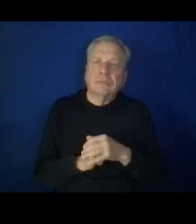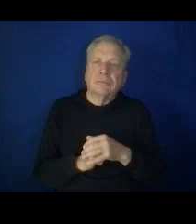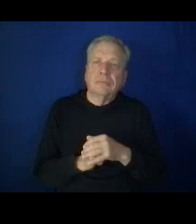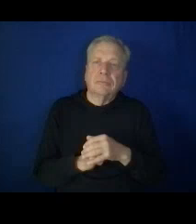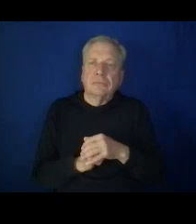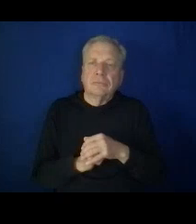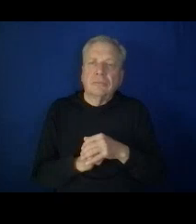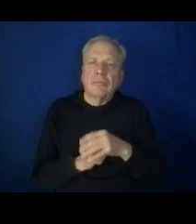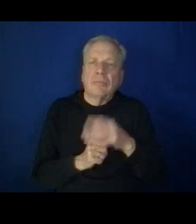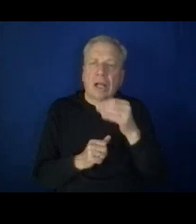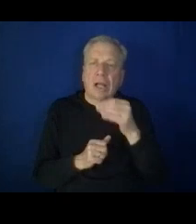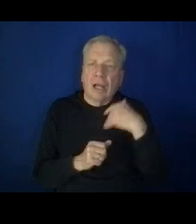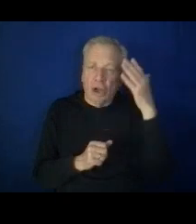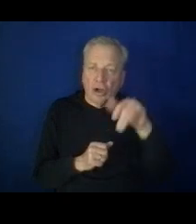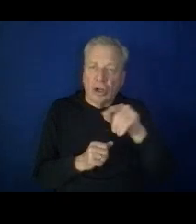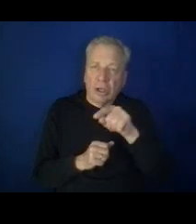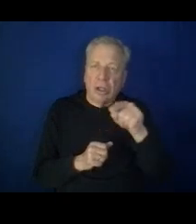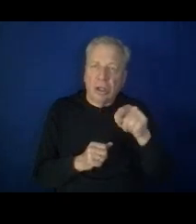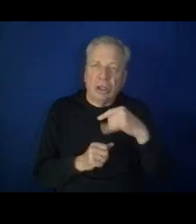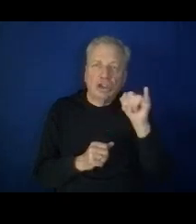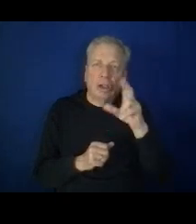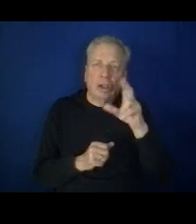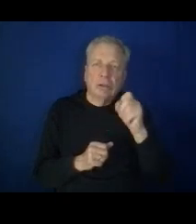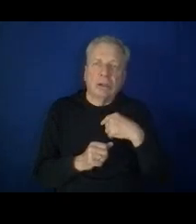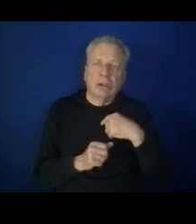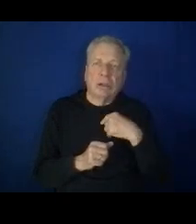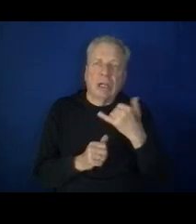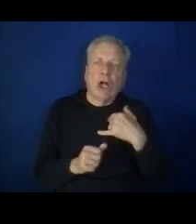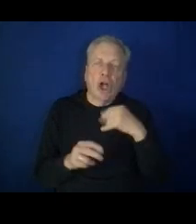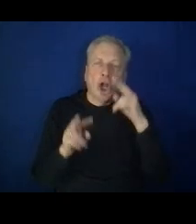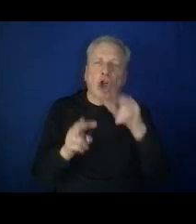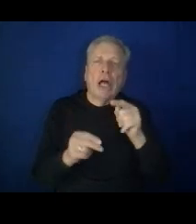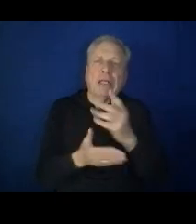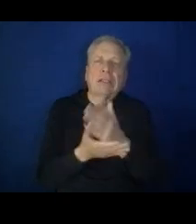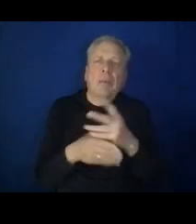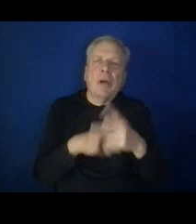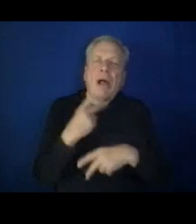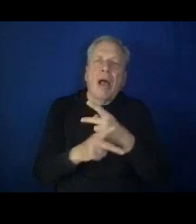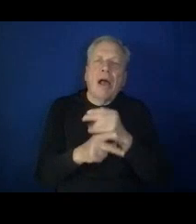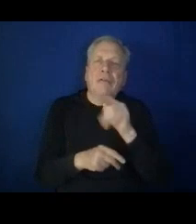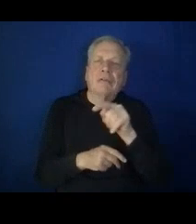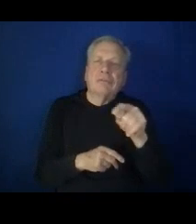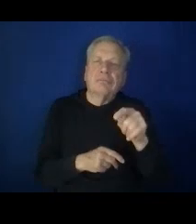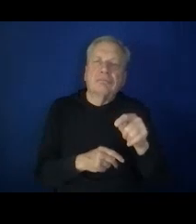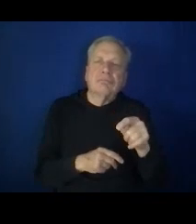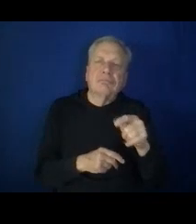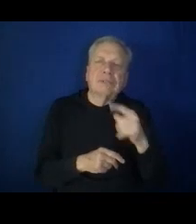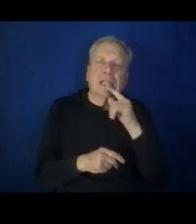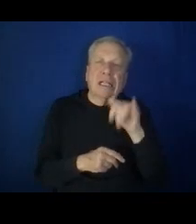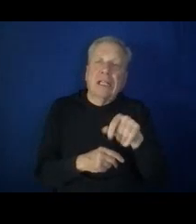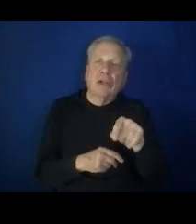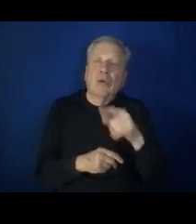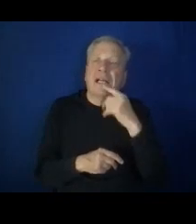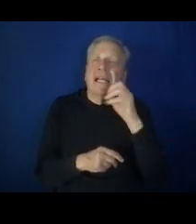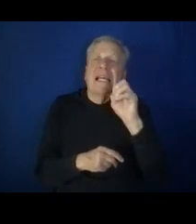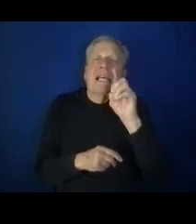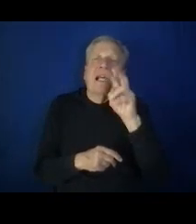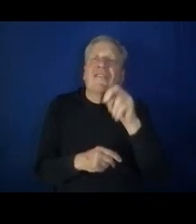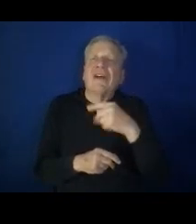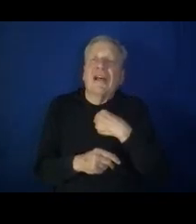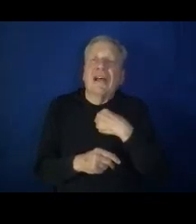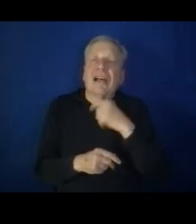In no certain order, I'm just going to kind of take a look at some of these. This one really, maybe even as I just jumped